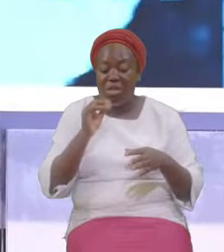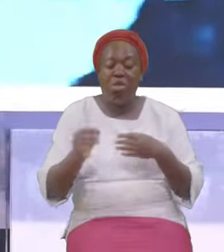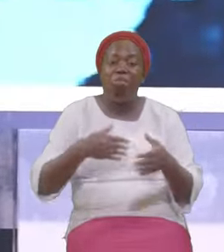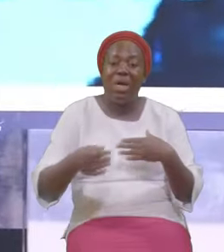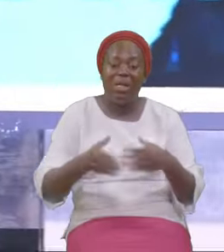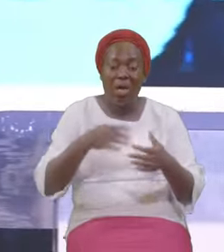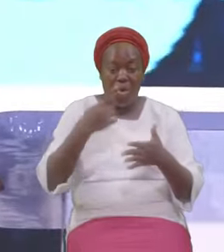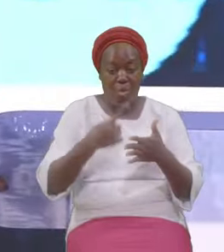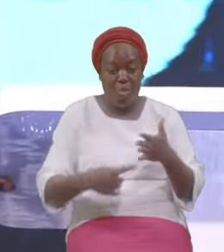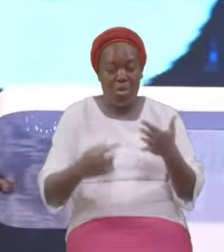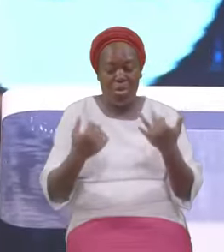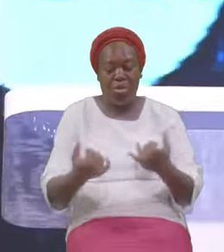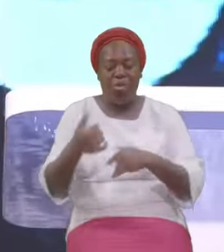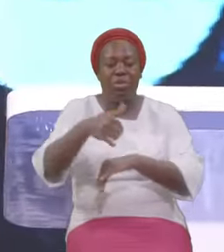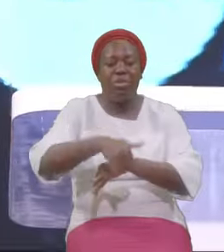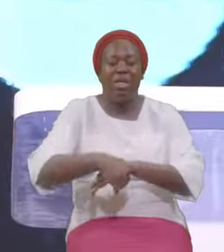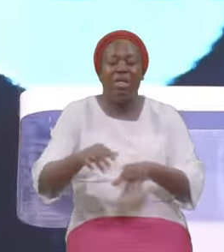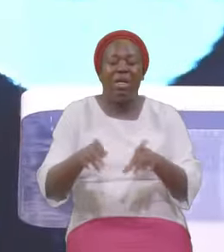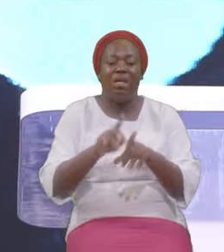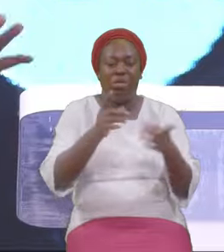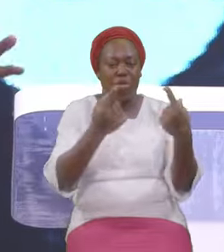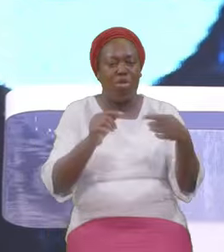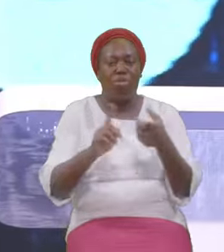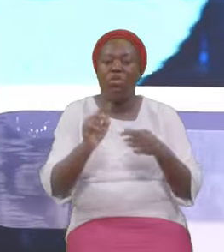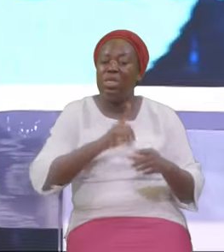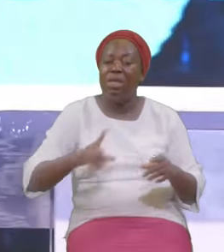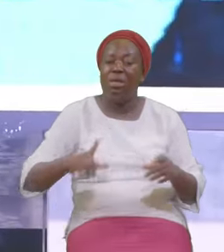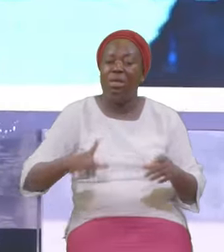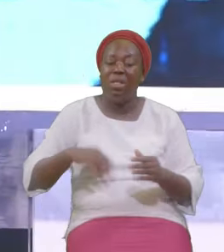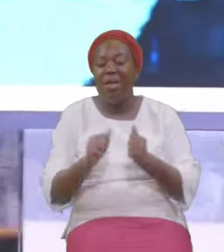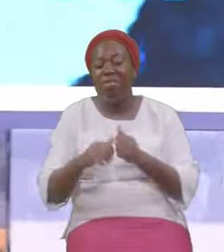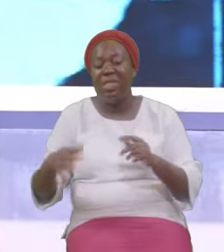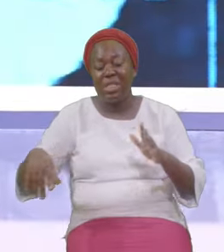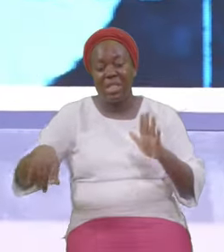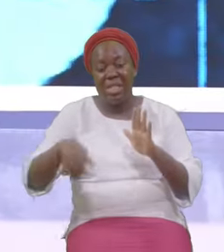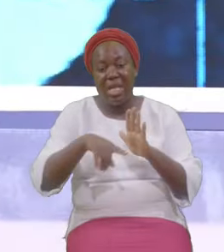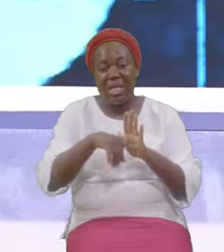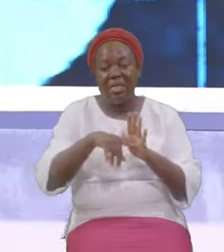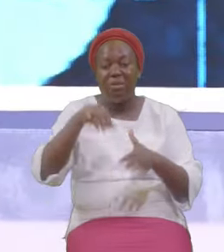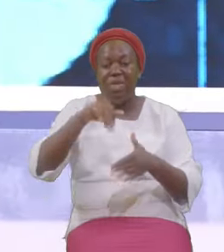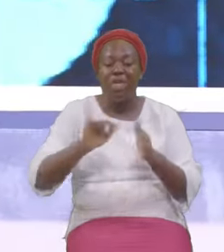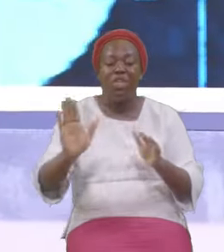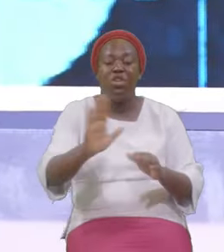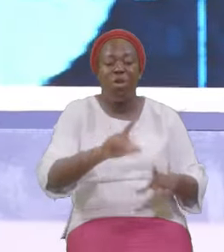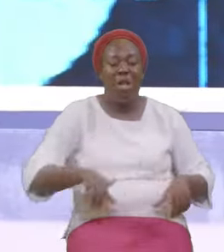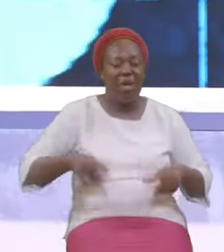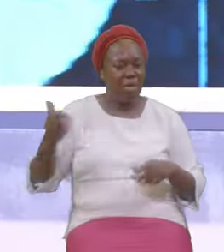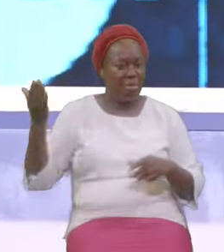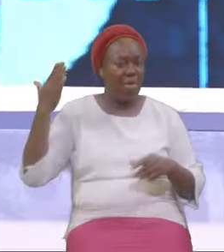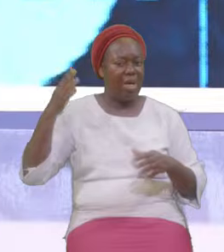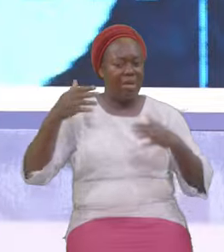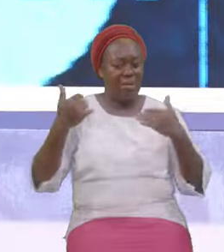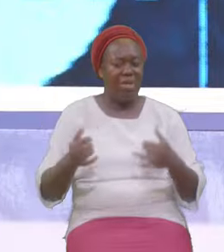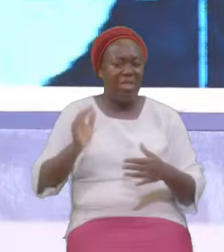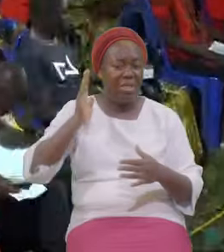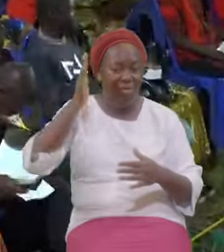as you come to the Lord, everything negative in your life, past, present, future, it'll